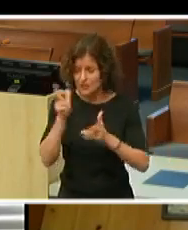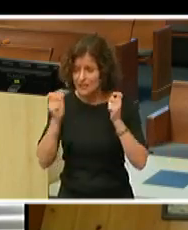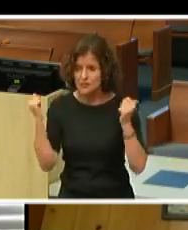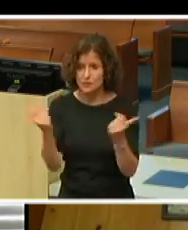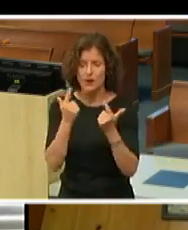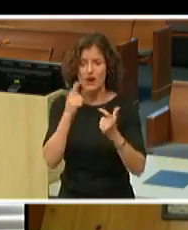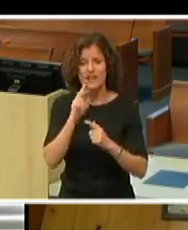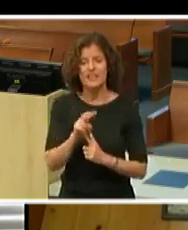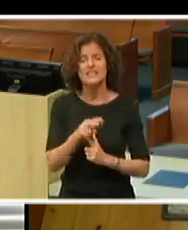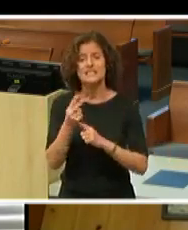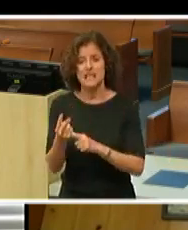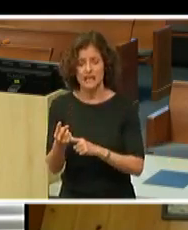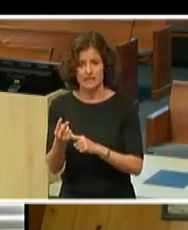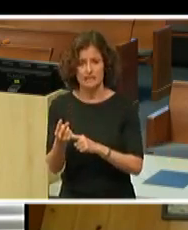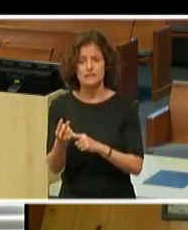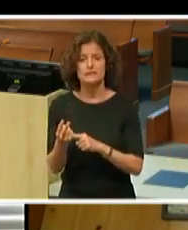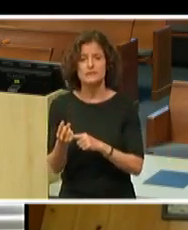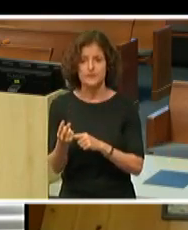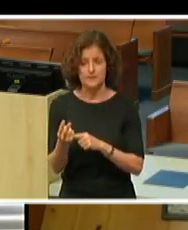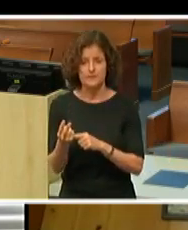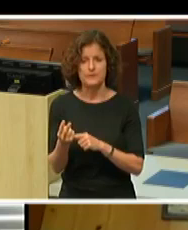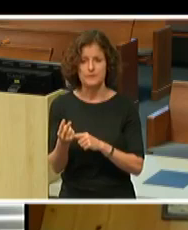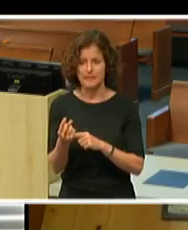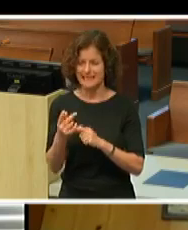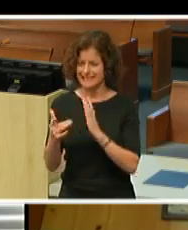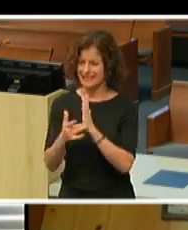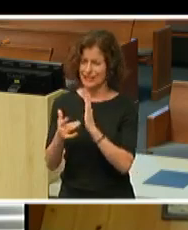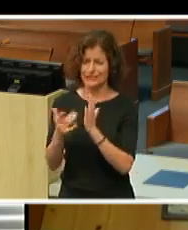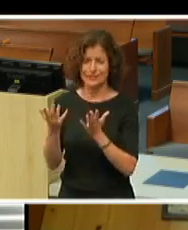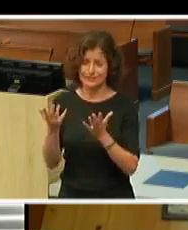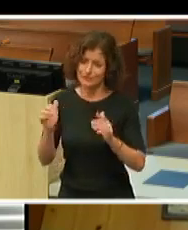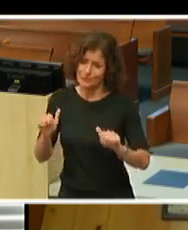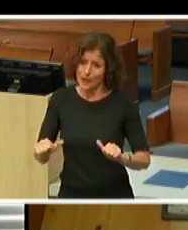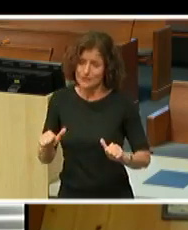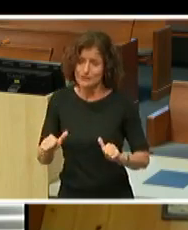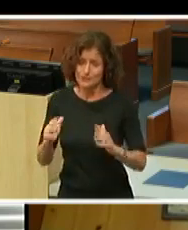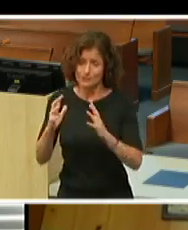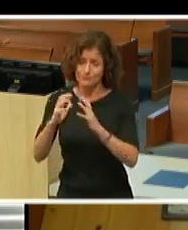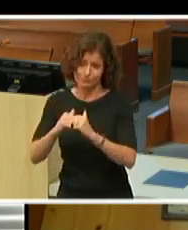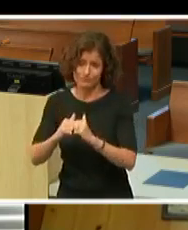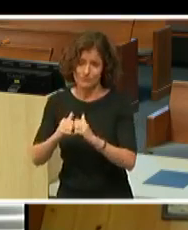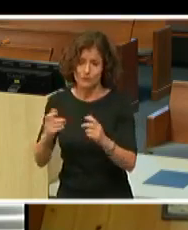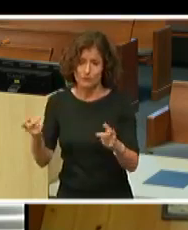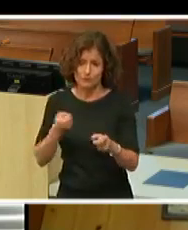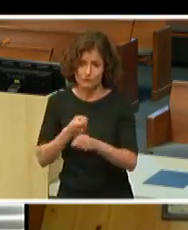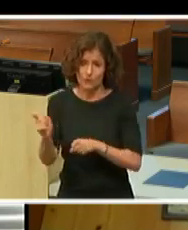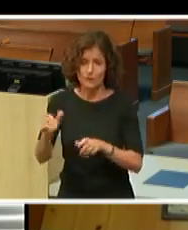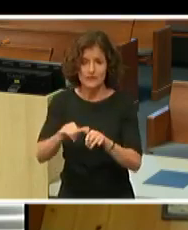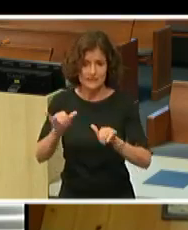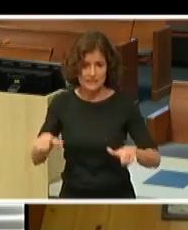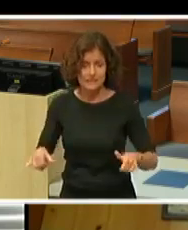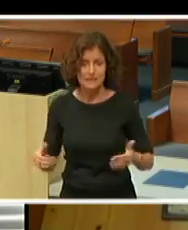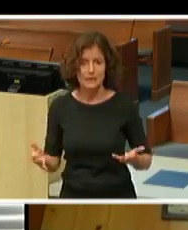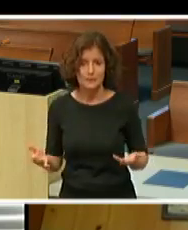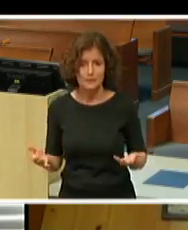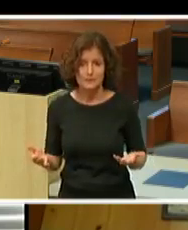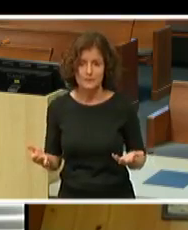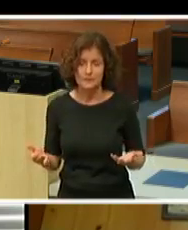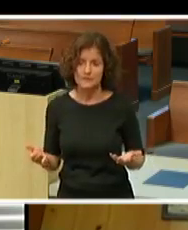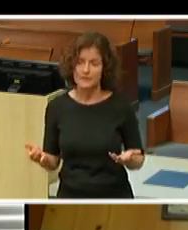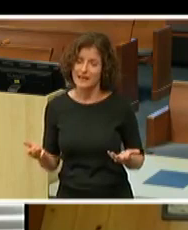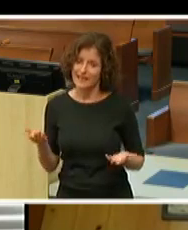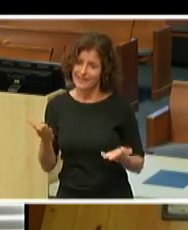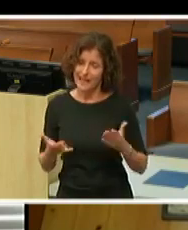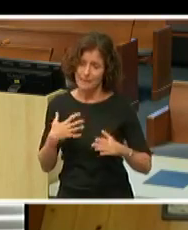And second, it would... technologically possibly even break our system, which would potentially